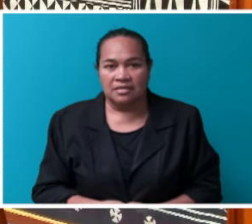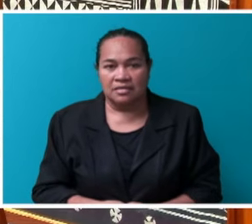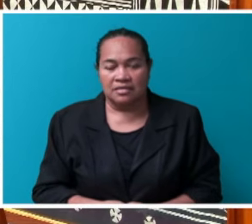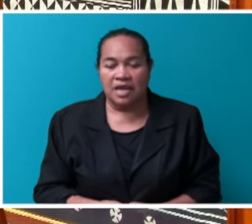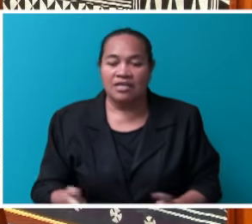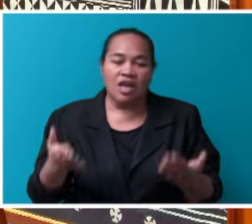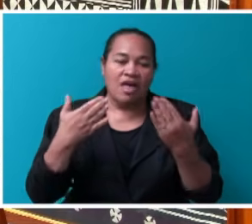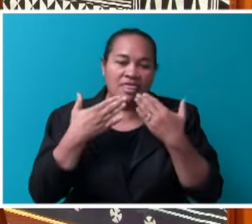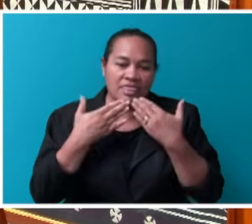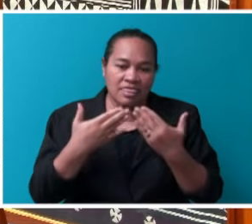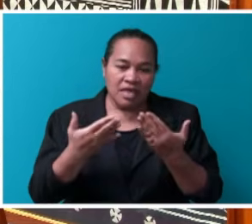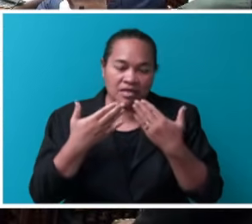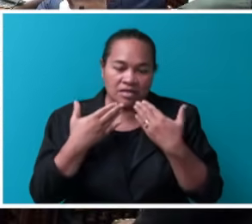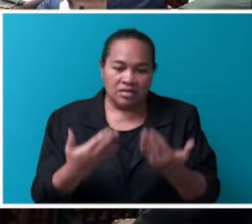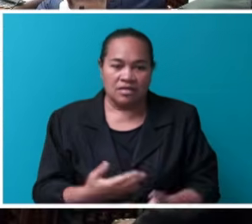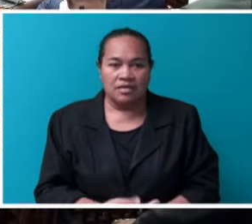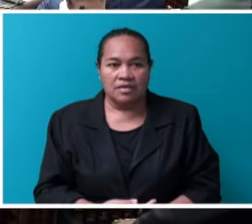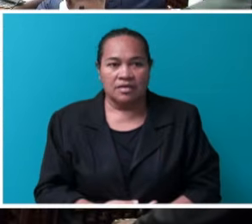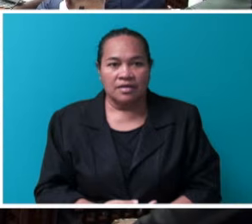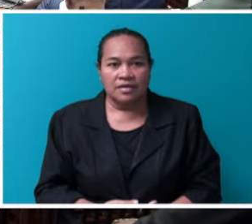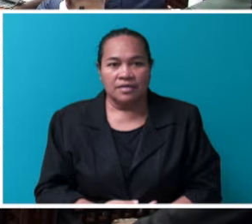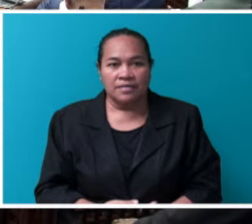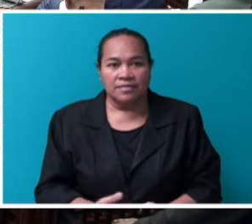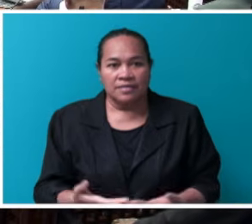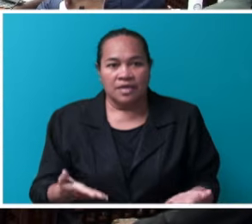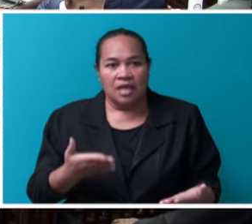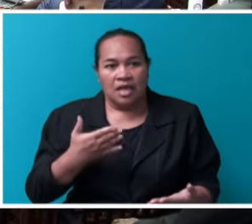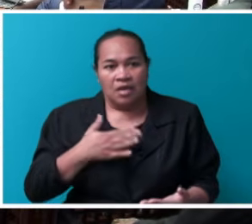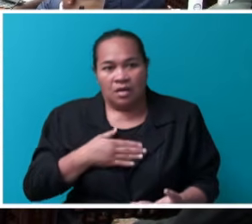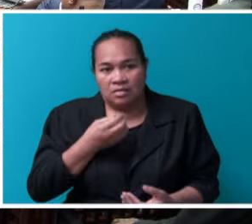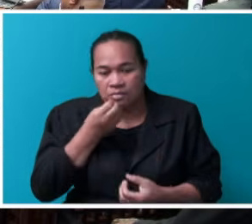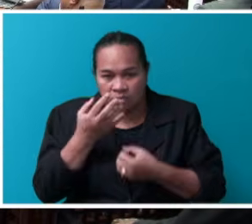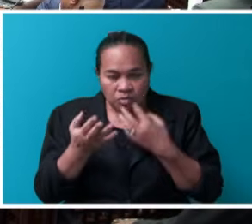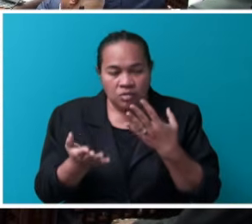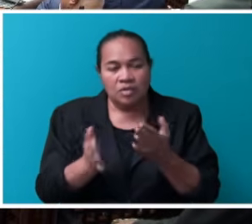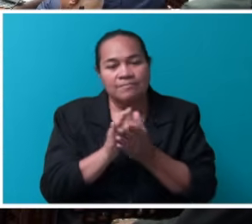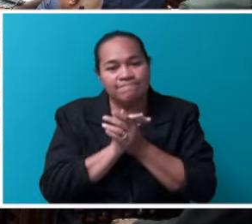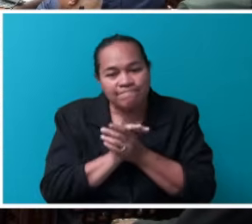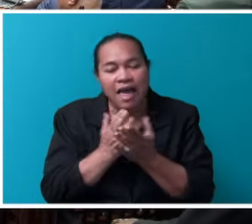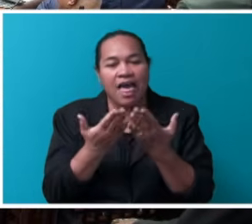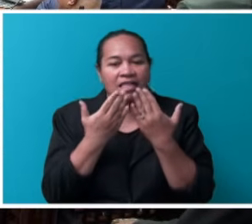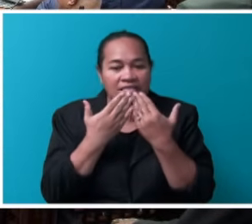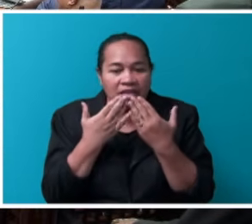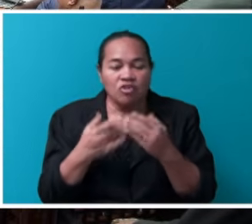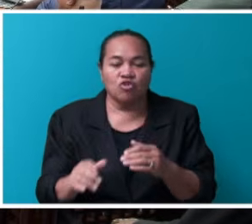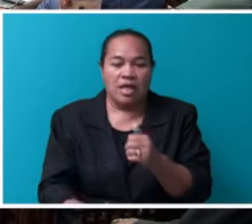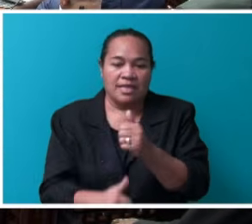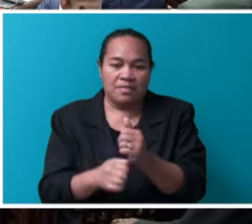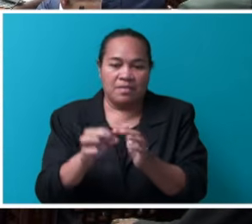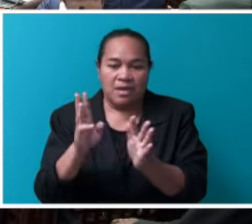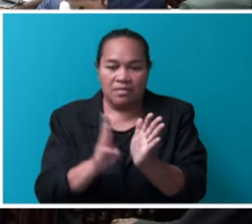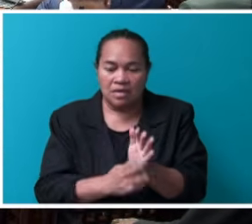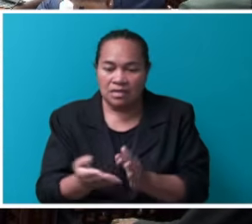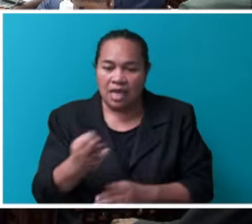Thank you. At this juncture, I would like to express my sincere gratitude to the Deputy Prime Minister and Minister of